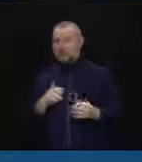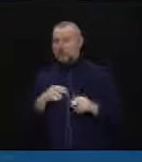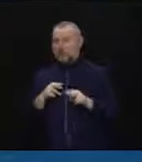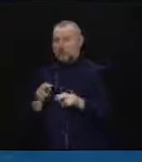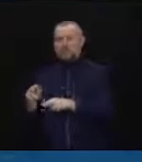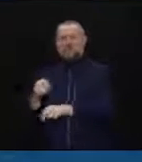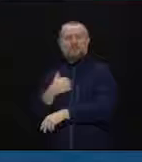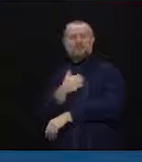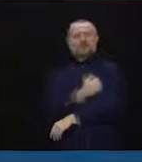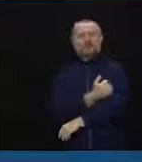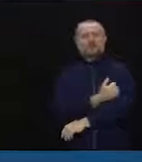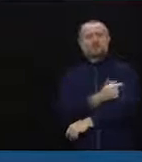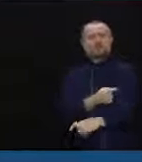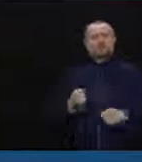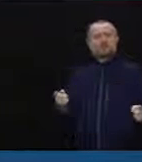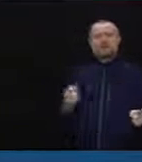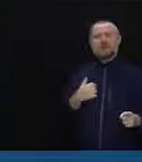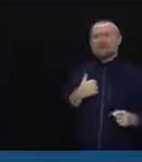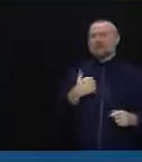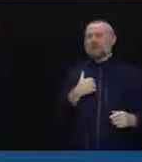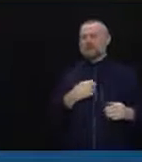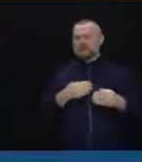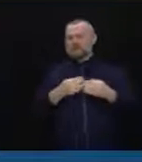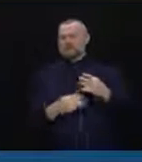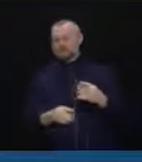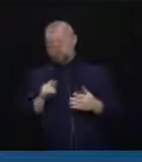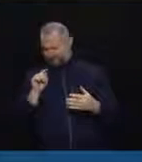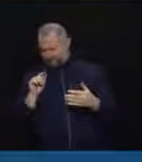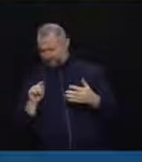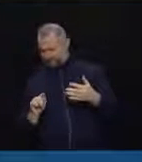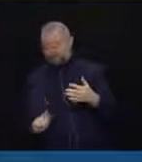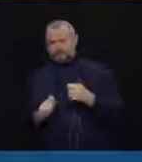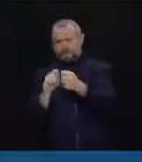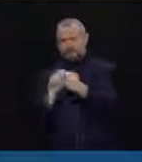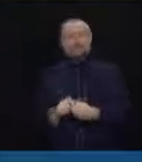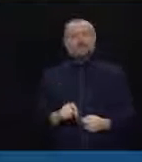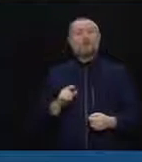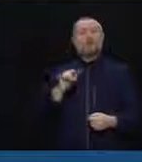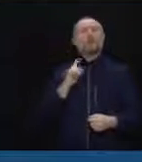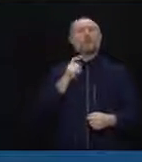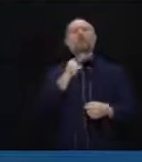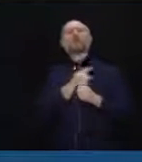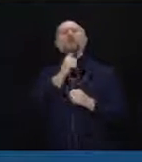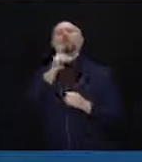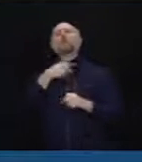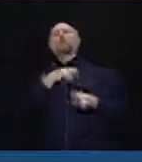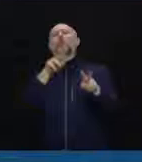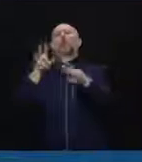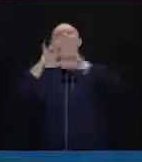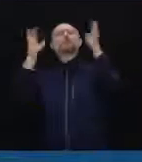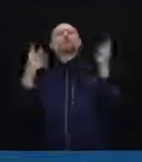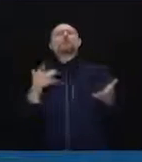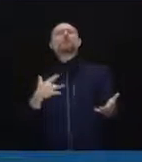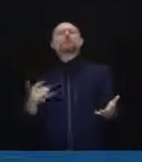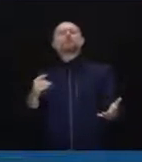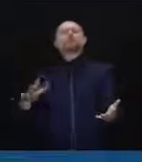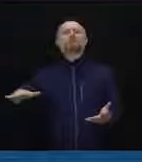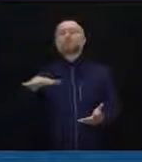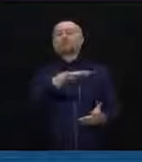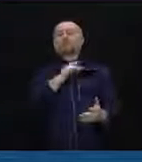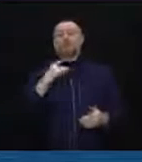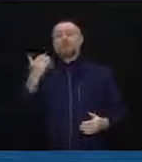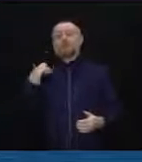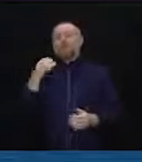many factors to look at, as well as we are going to be watching the global trends. We were forewarned about Omicron the last